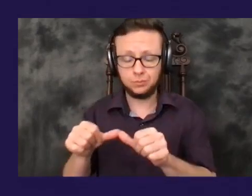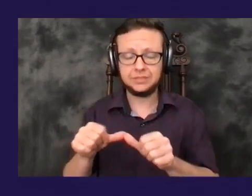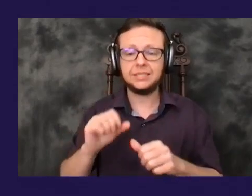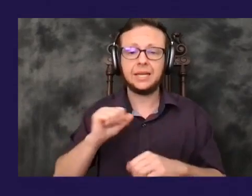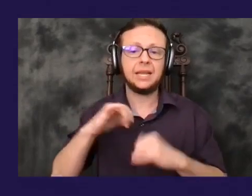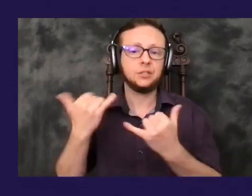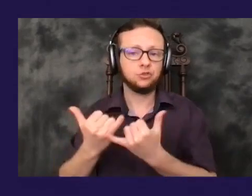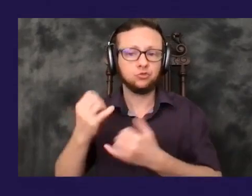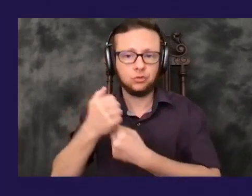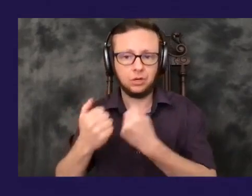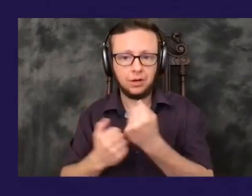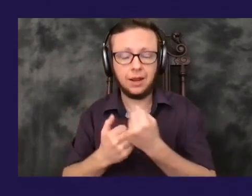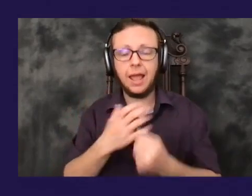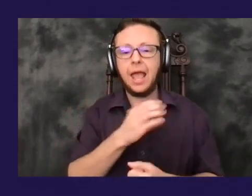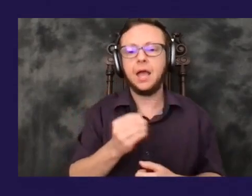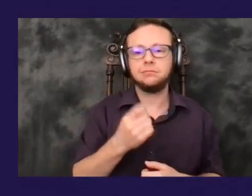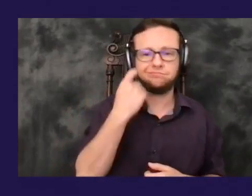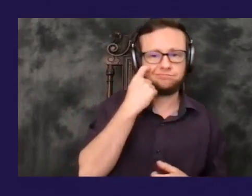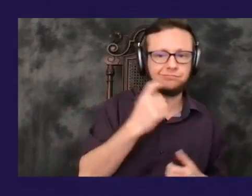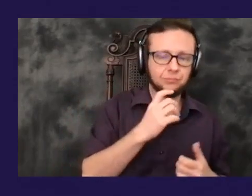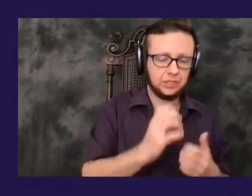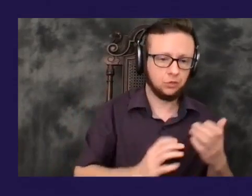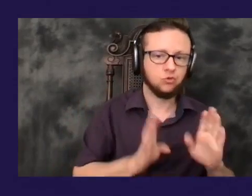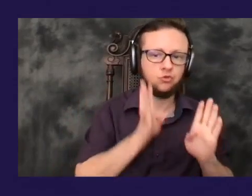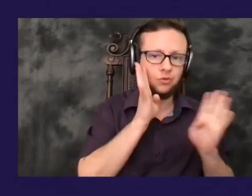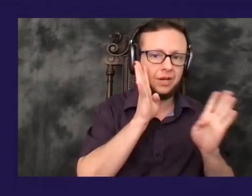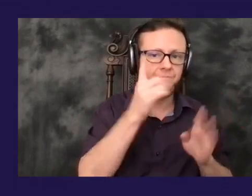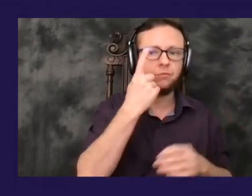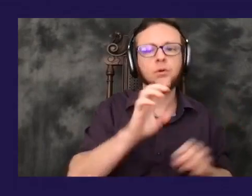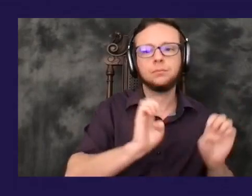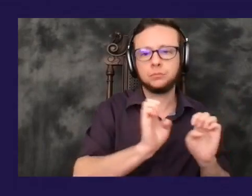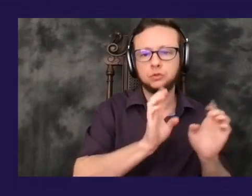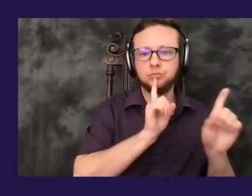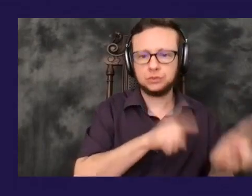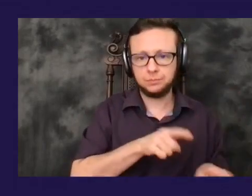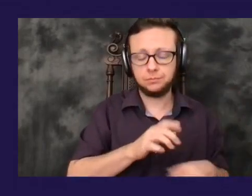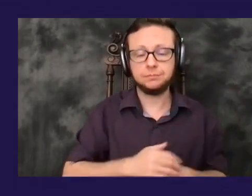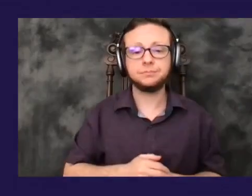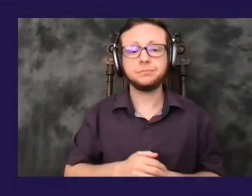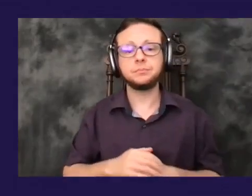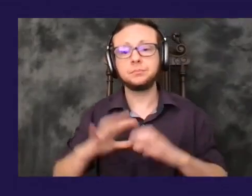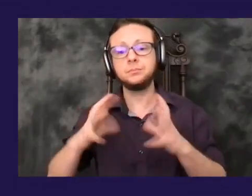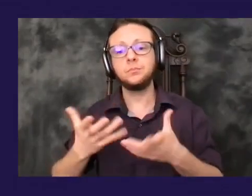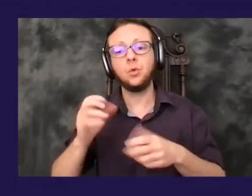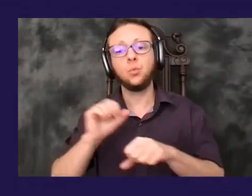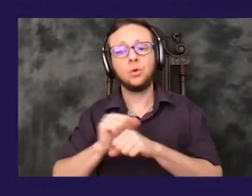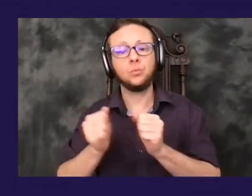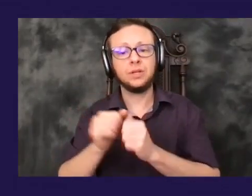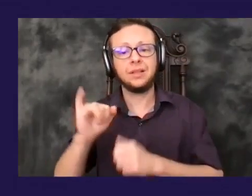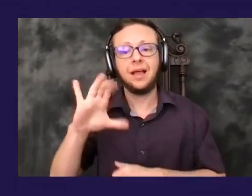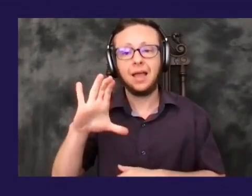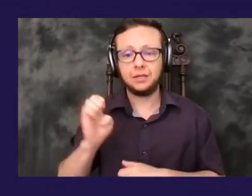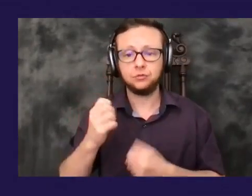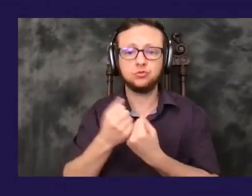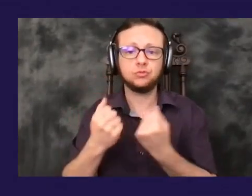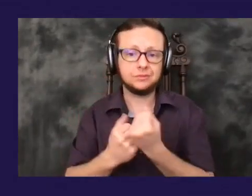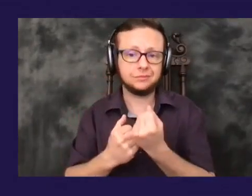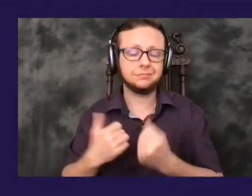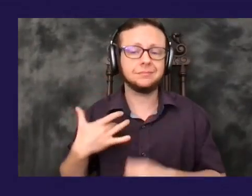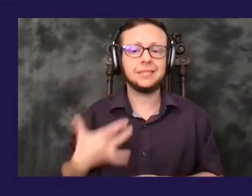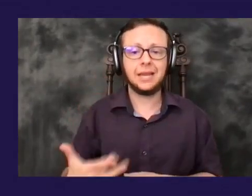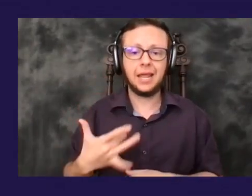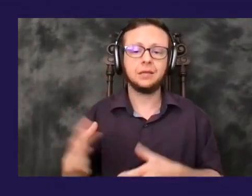structures that were created as part of the emergency response. The unit worked with ICS structures typically associated with